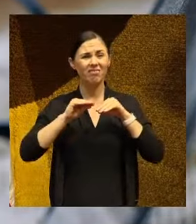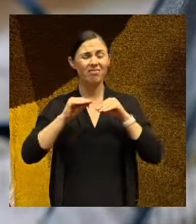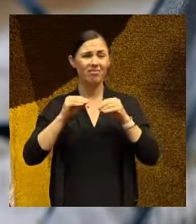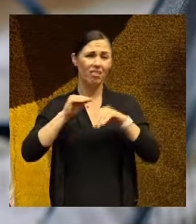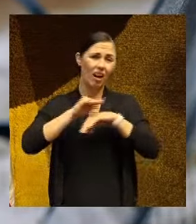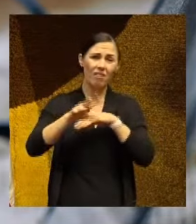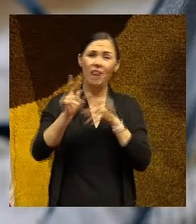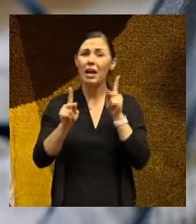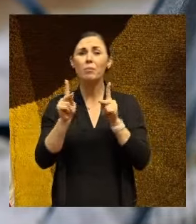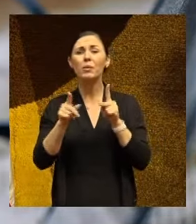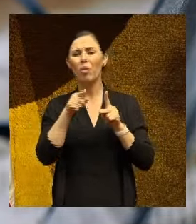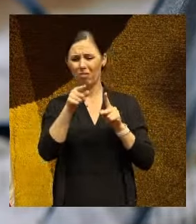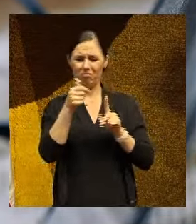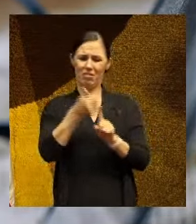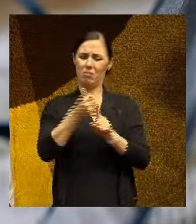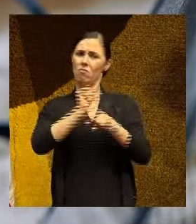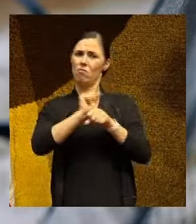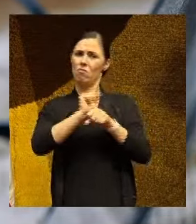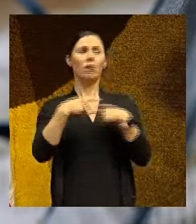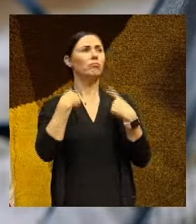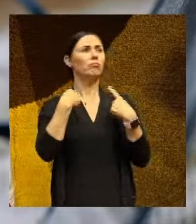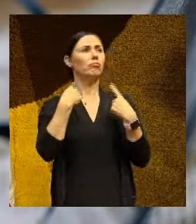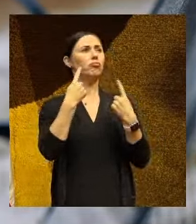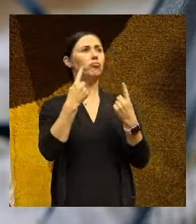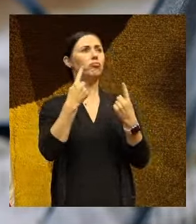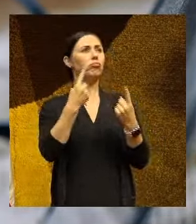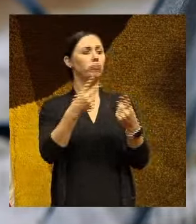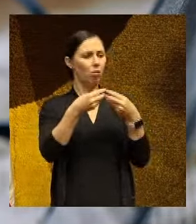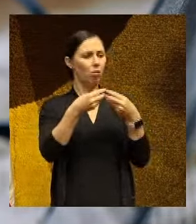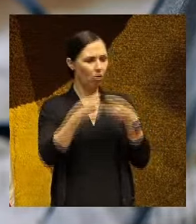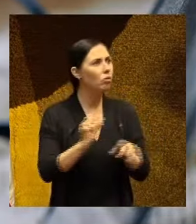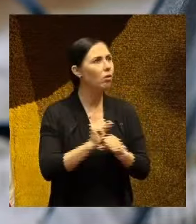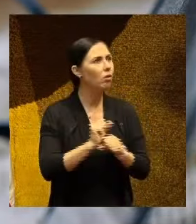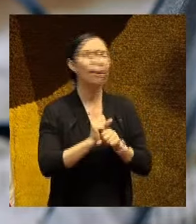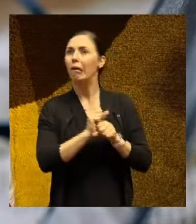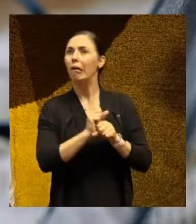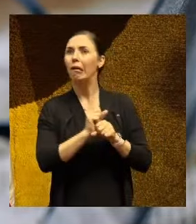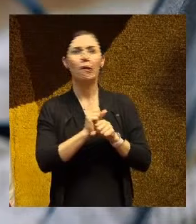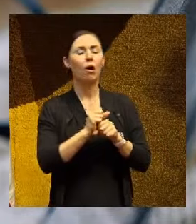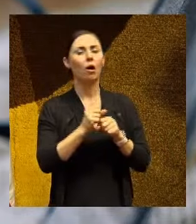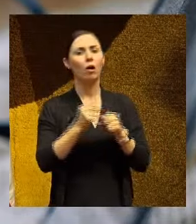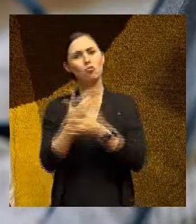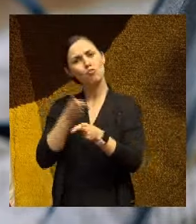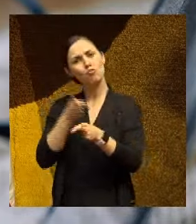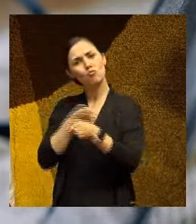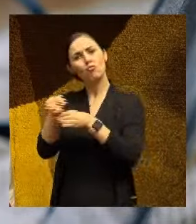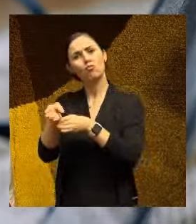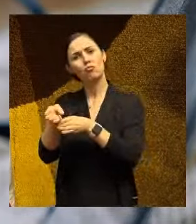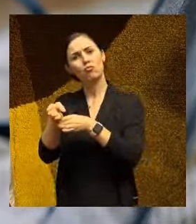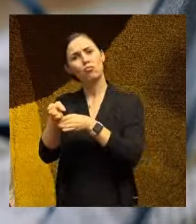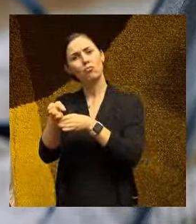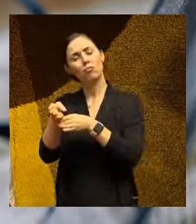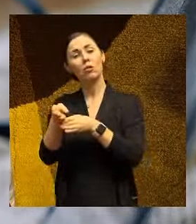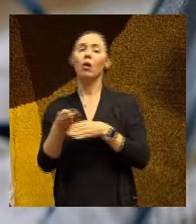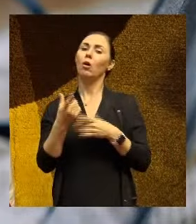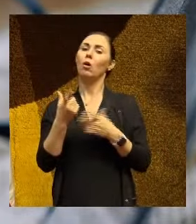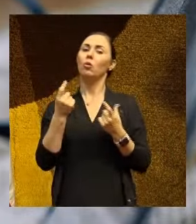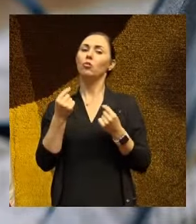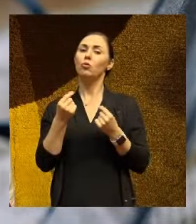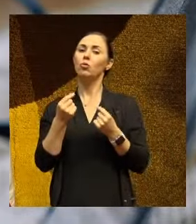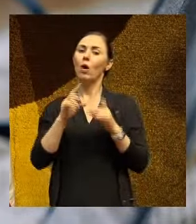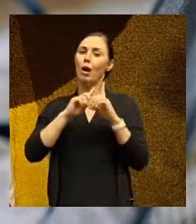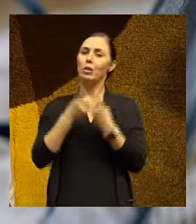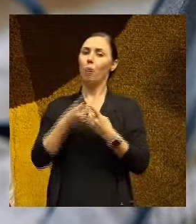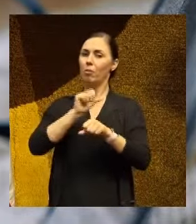long-held jobs and pursue new career paths. To help them, the Department of Labor is rolling out the